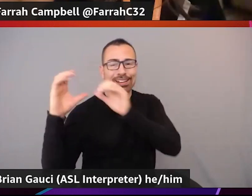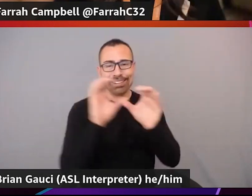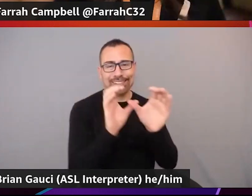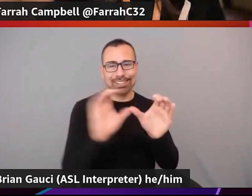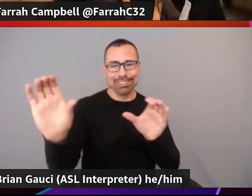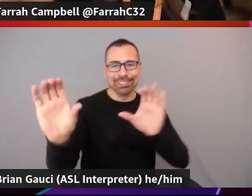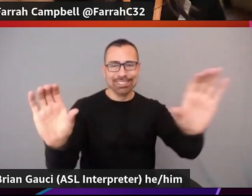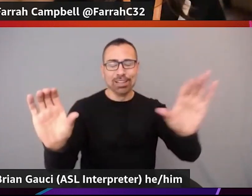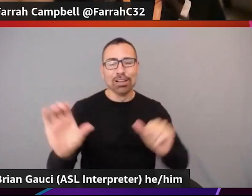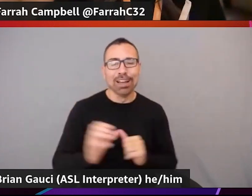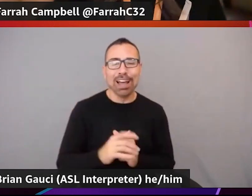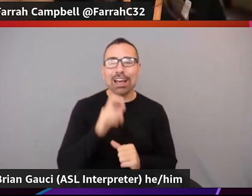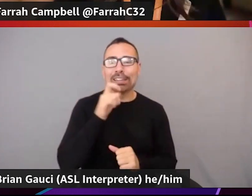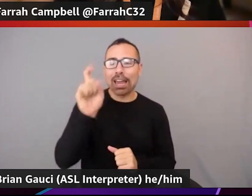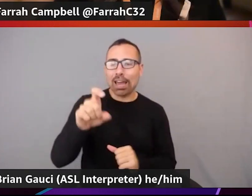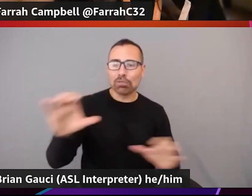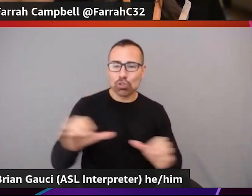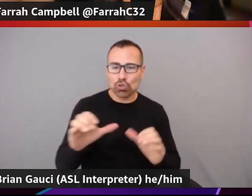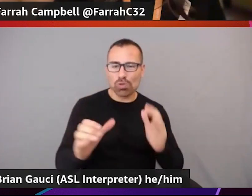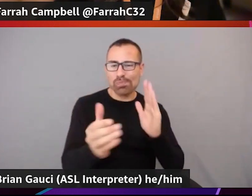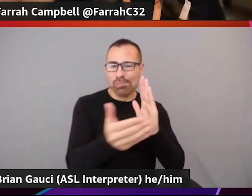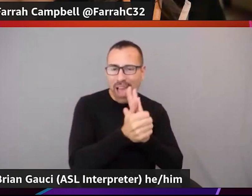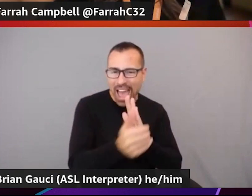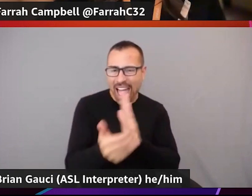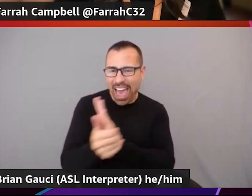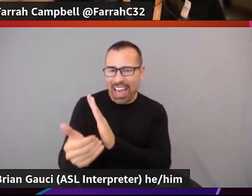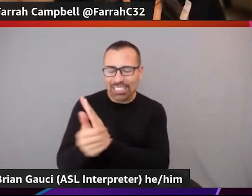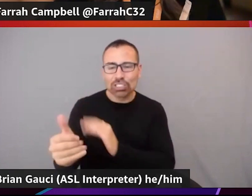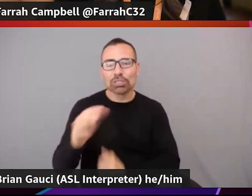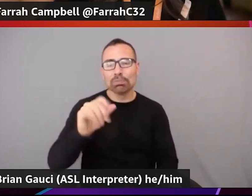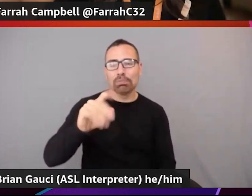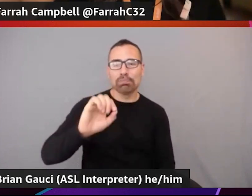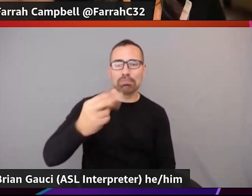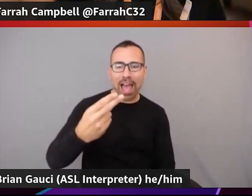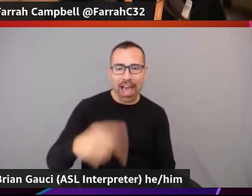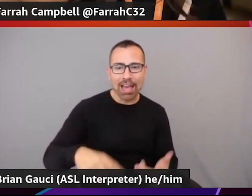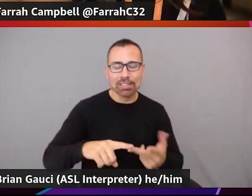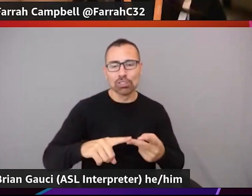that, and really focus on our business use case and our core